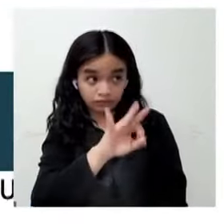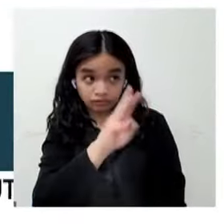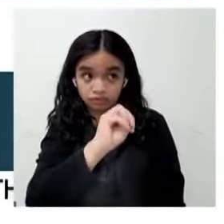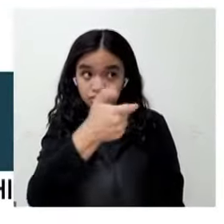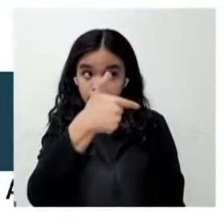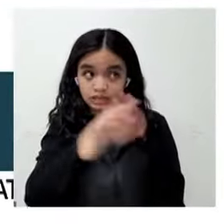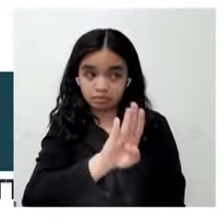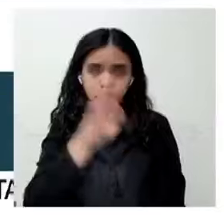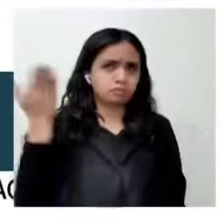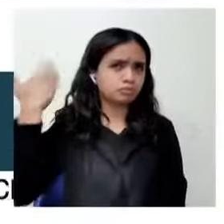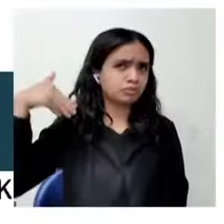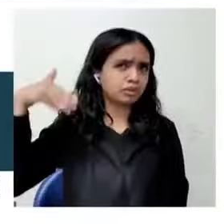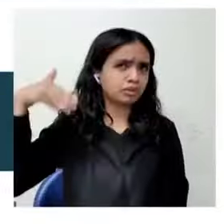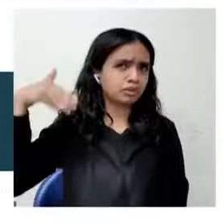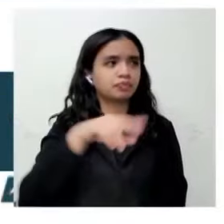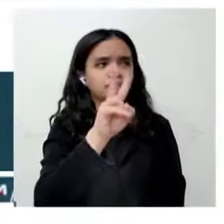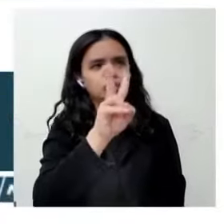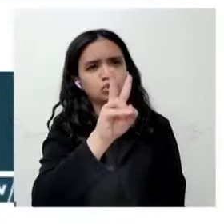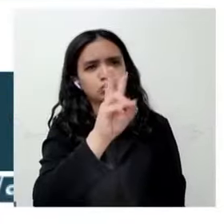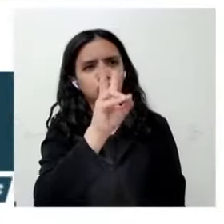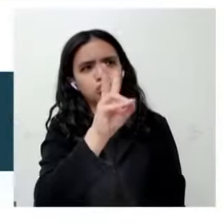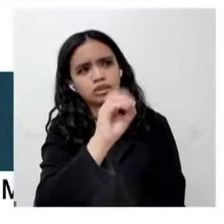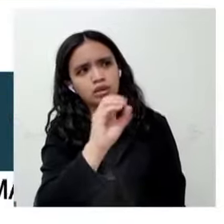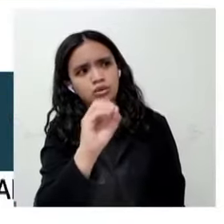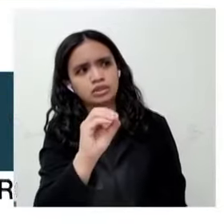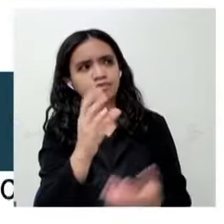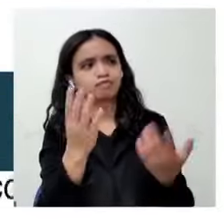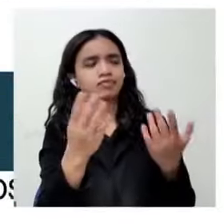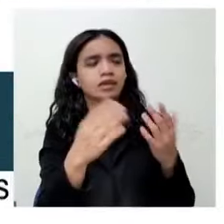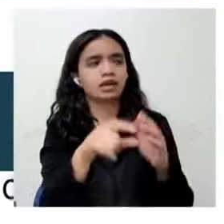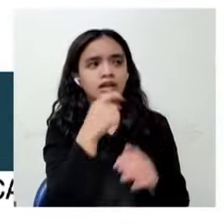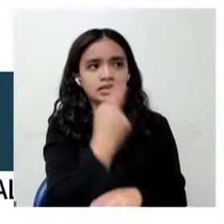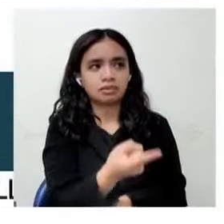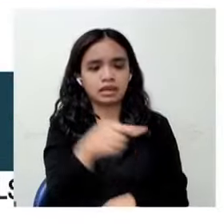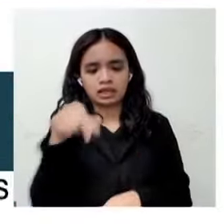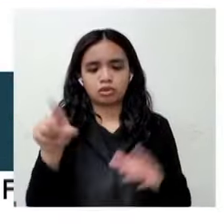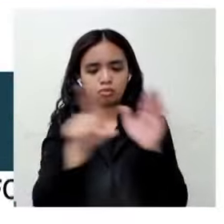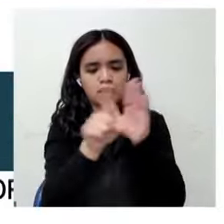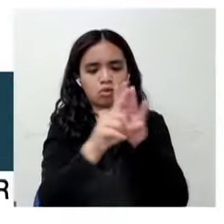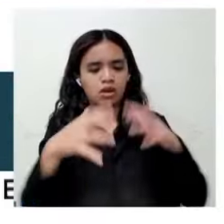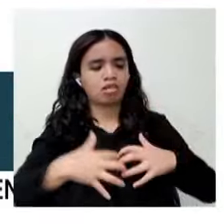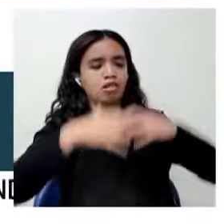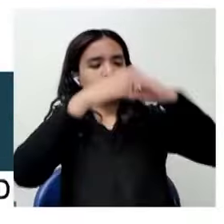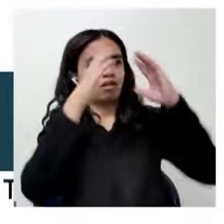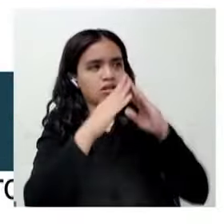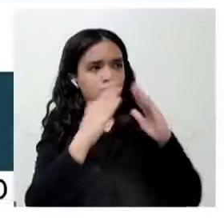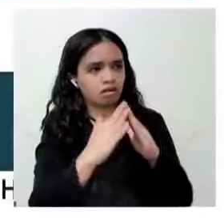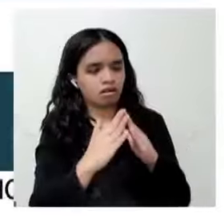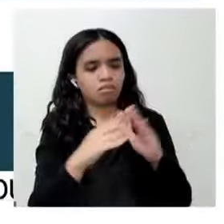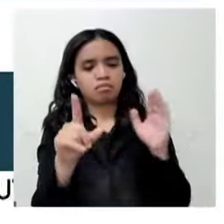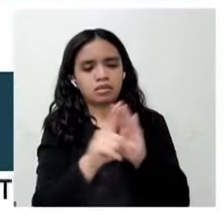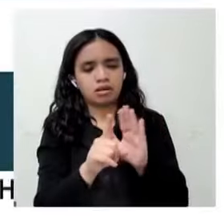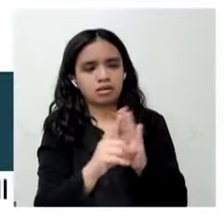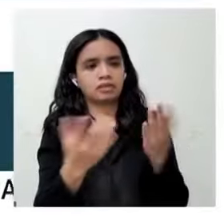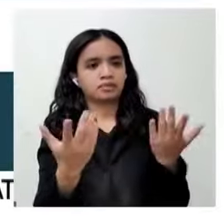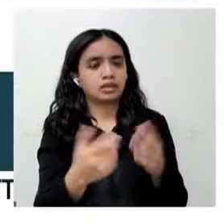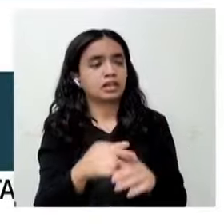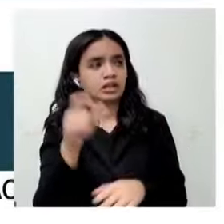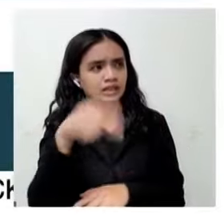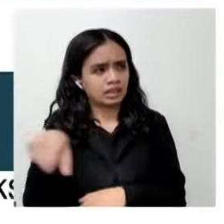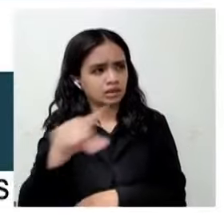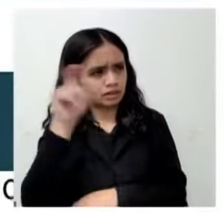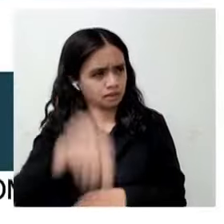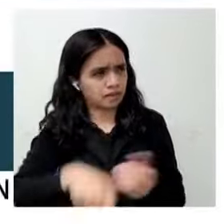early 2000s have already said that this is a no-build zone, this is a no-go zone, should they have stopped at